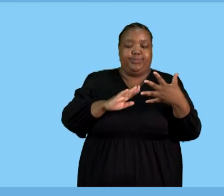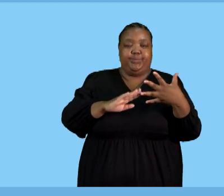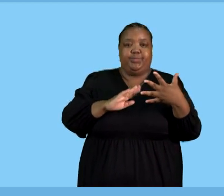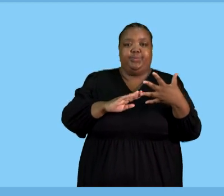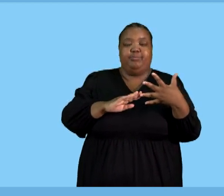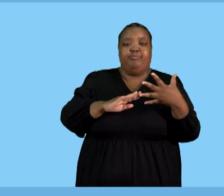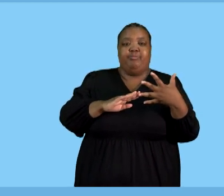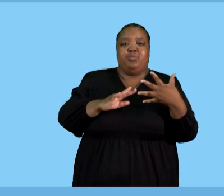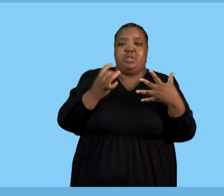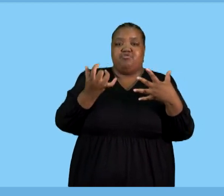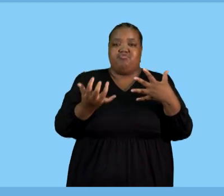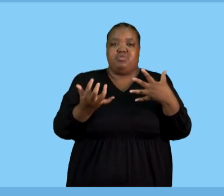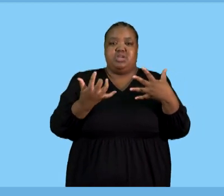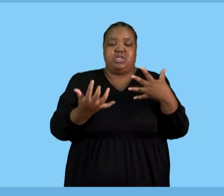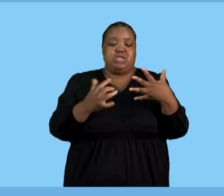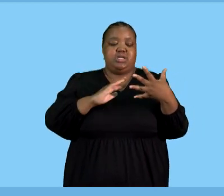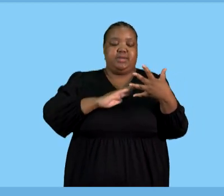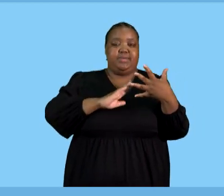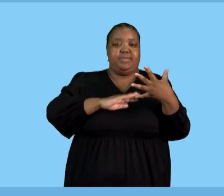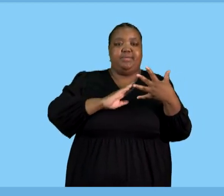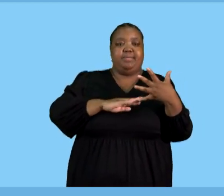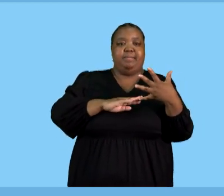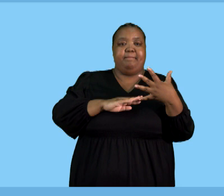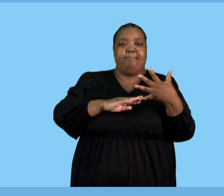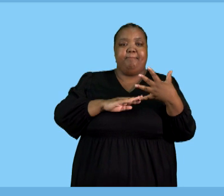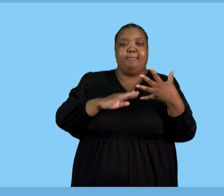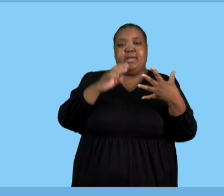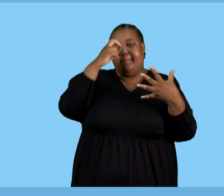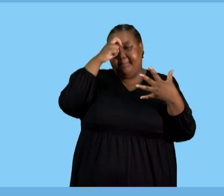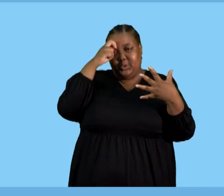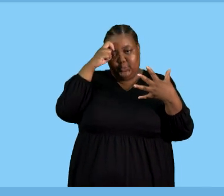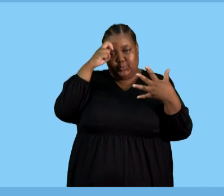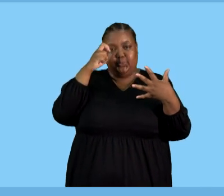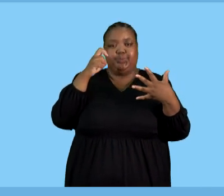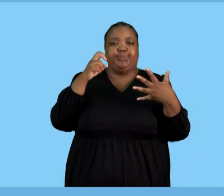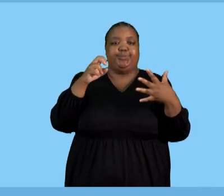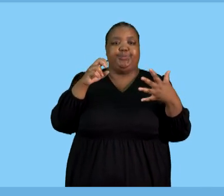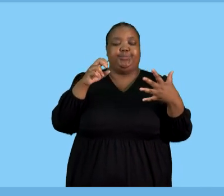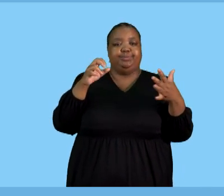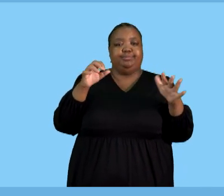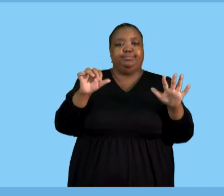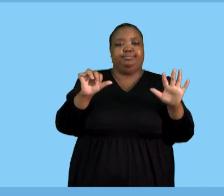yellow, we have the green, we have the blue,